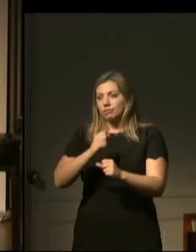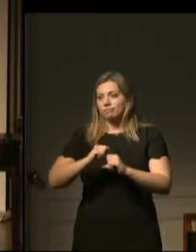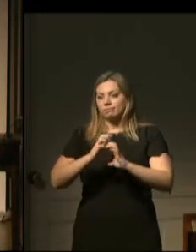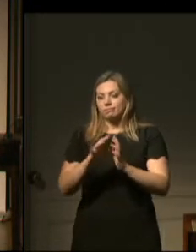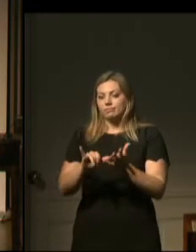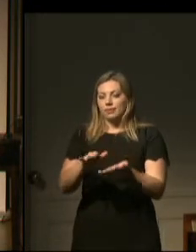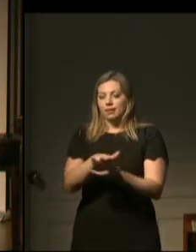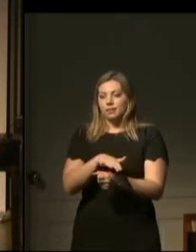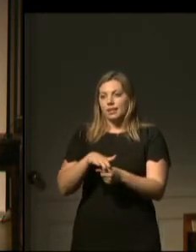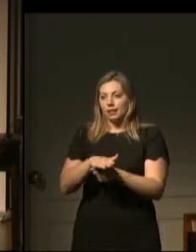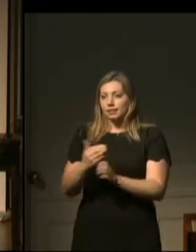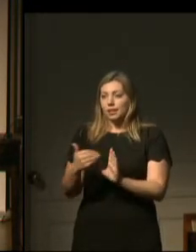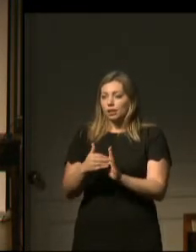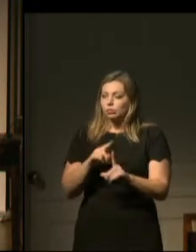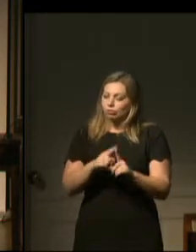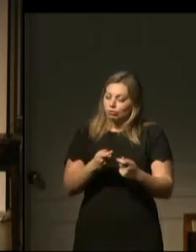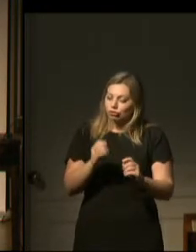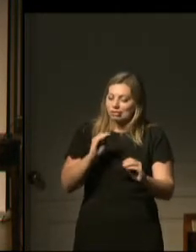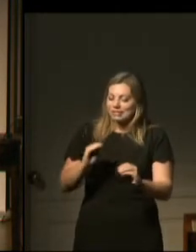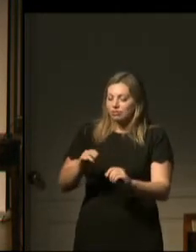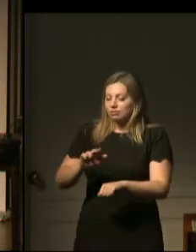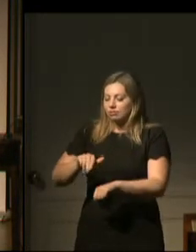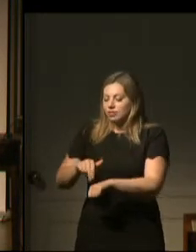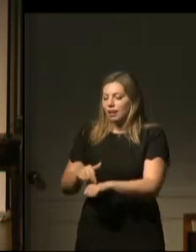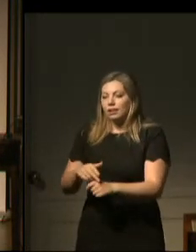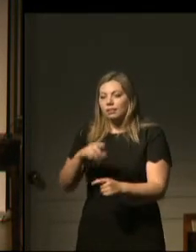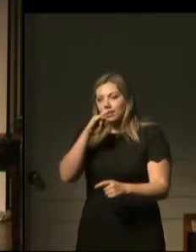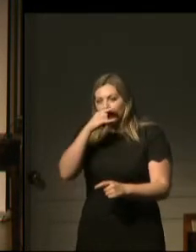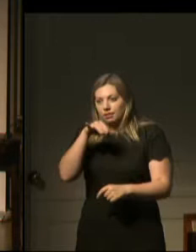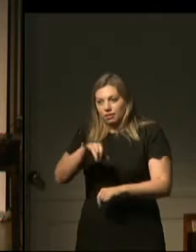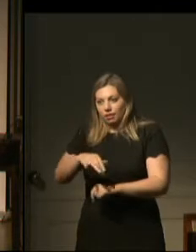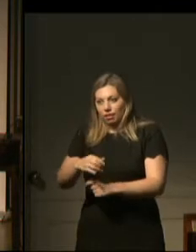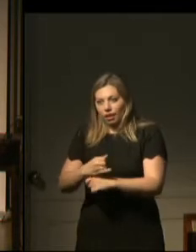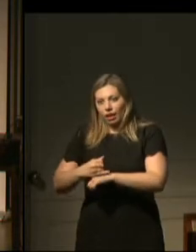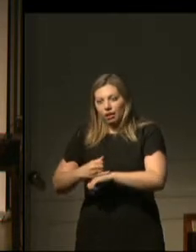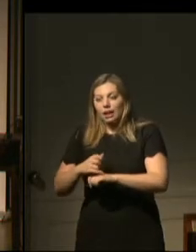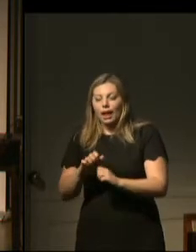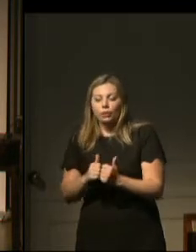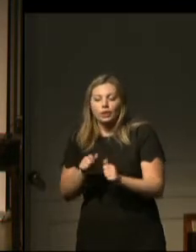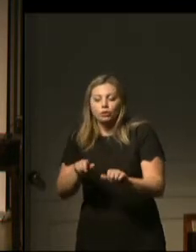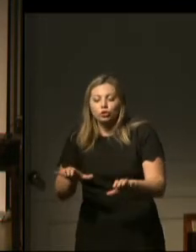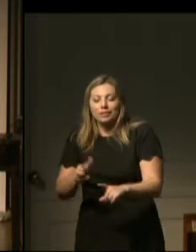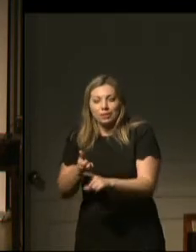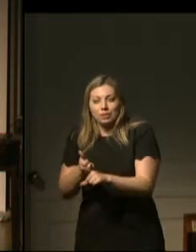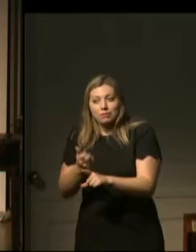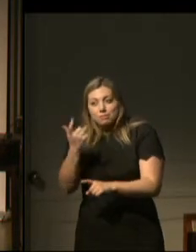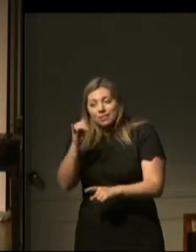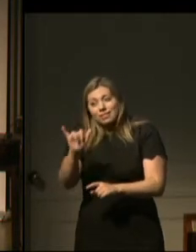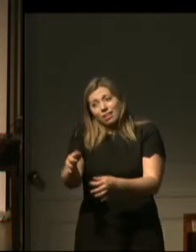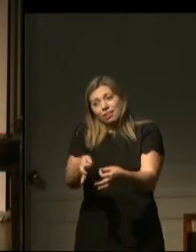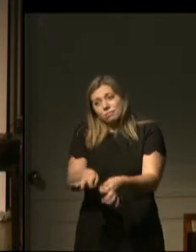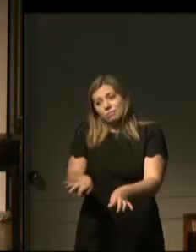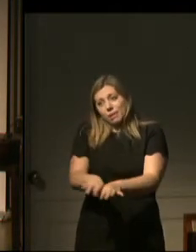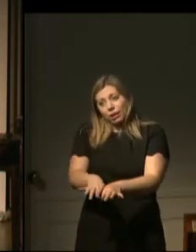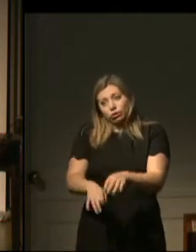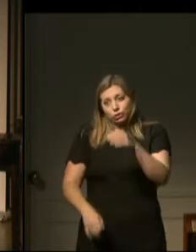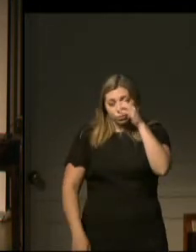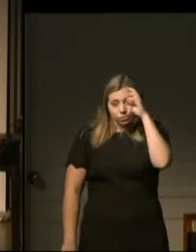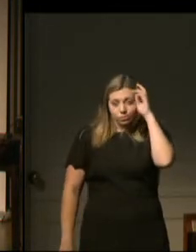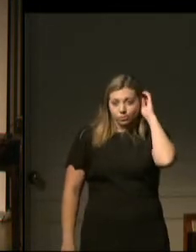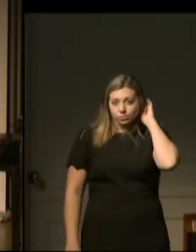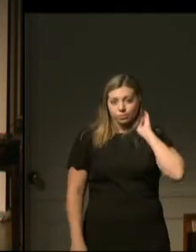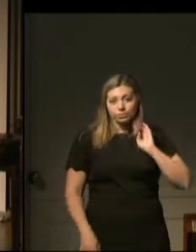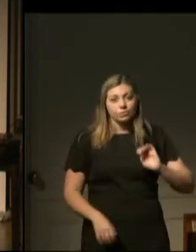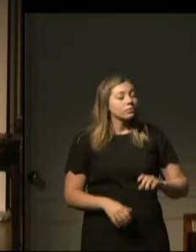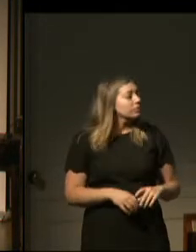But she was trying to teach the indigenous kids on the island how to do that themselves, because that matters. So